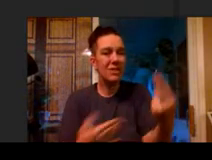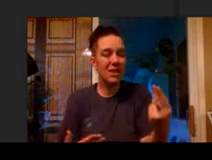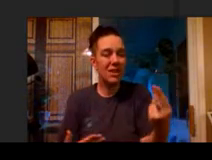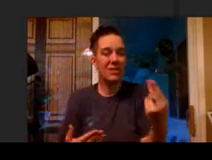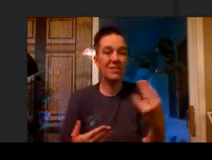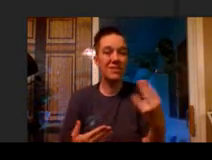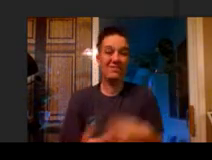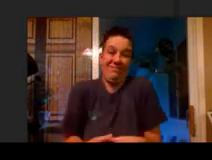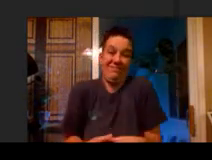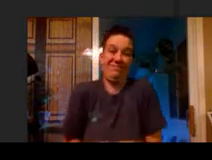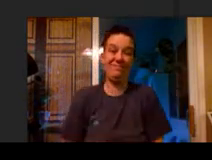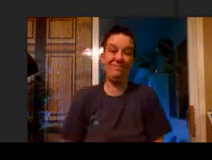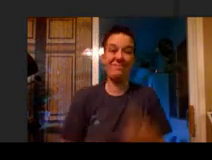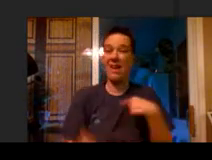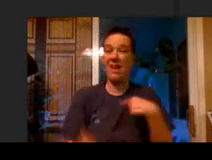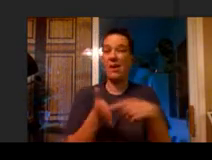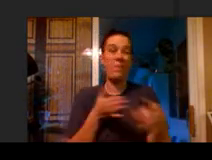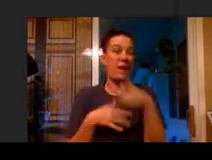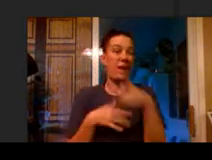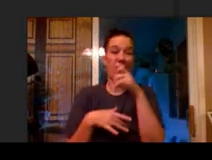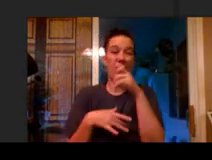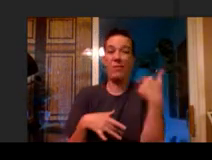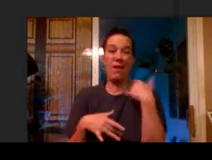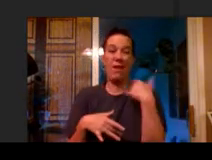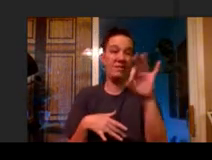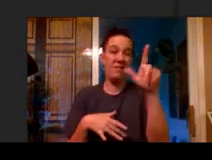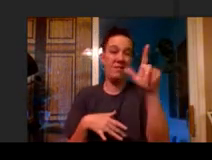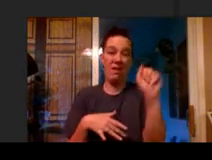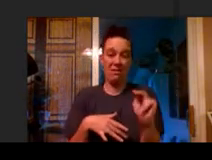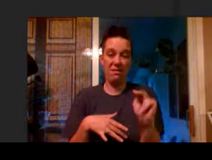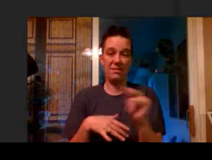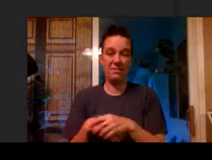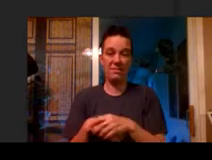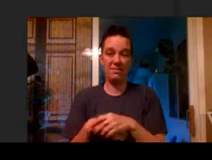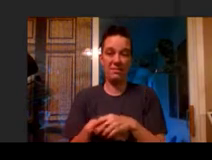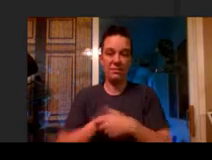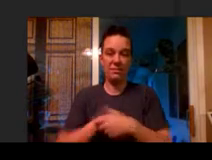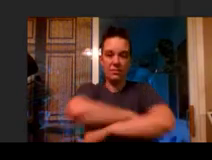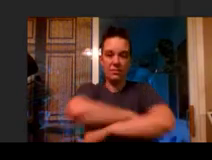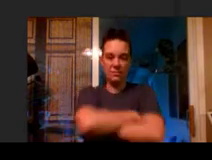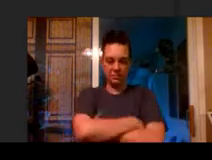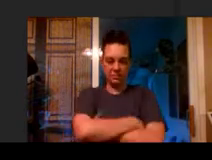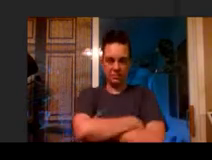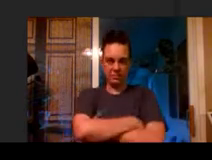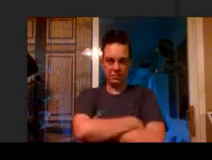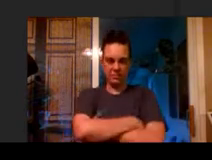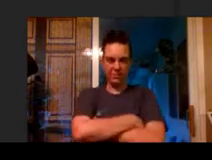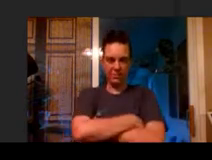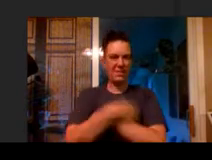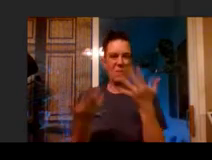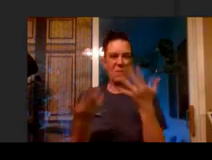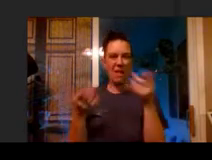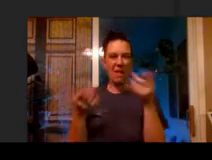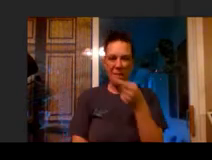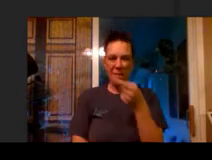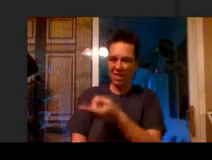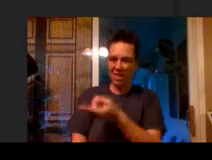Scotty shrugged. I'll pay whoever has the flan. Holly slumped against the wall. What happened in